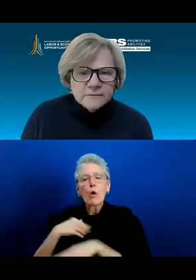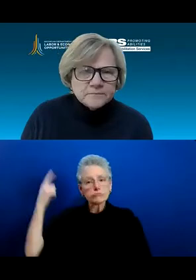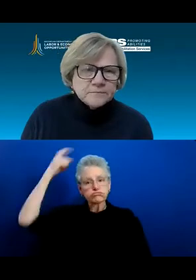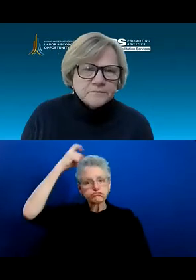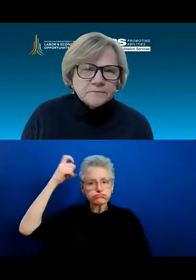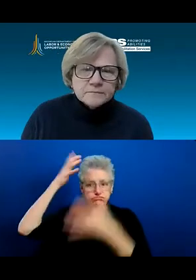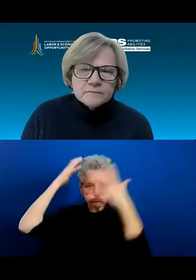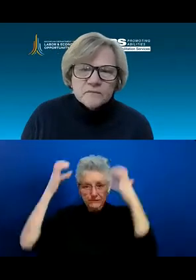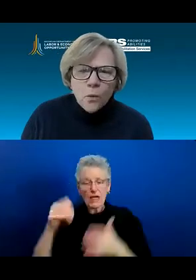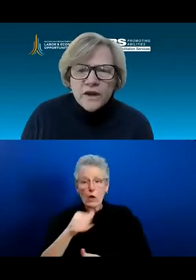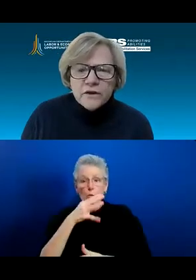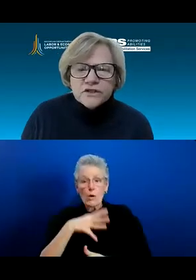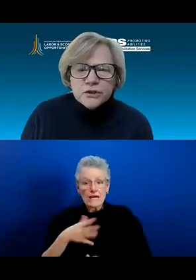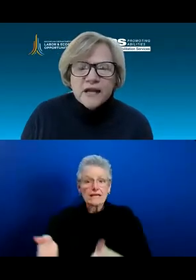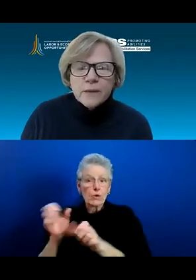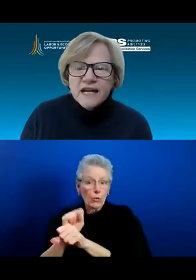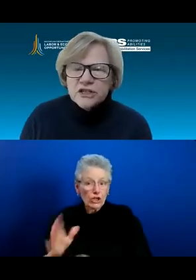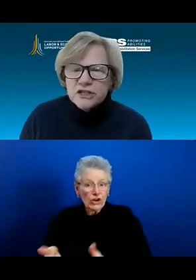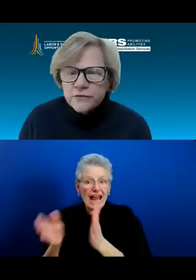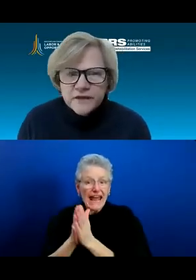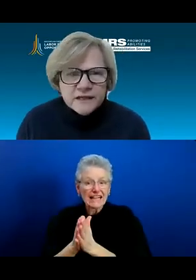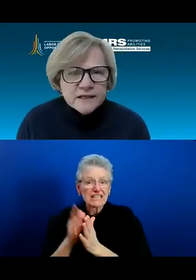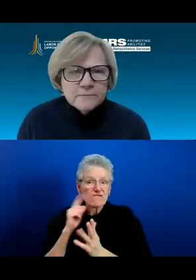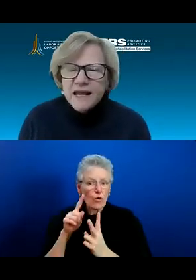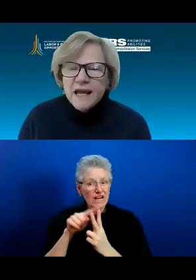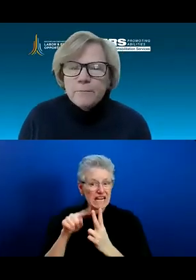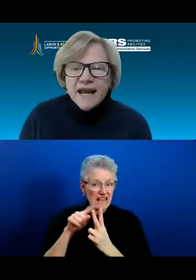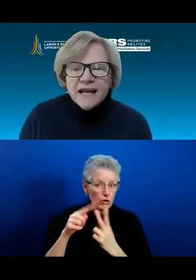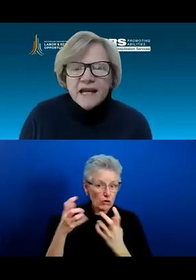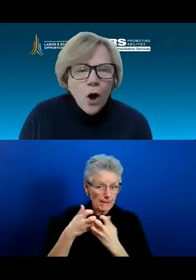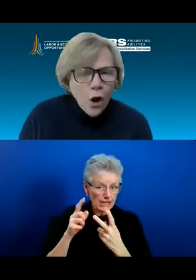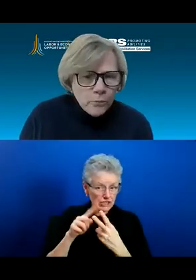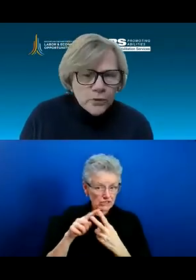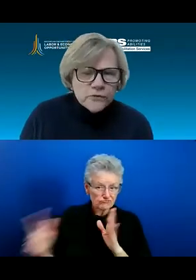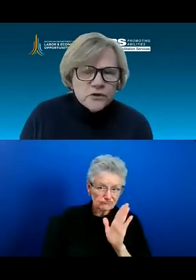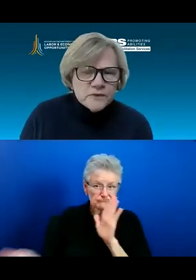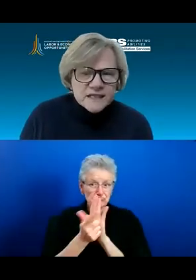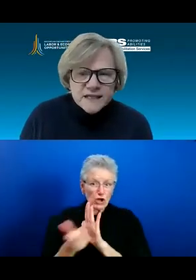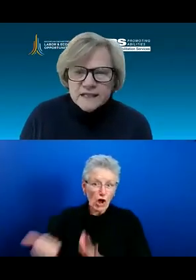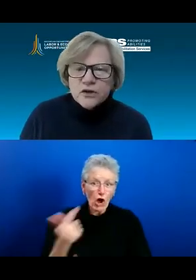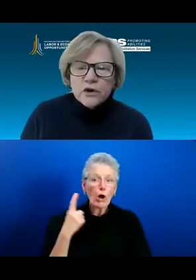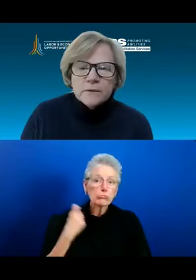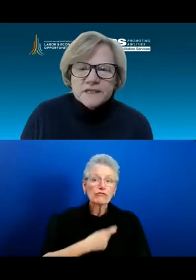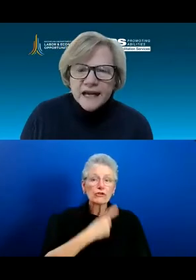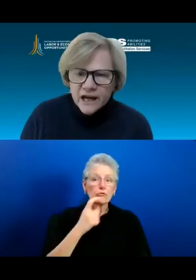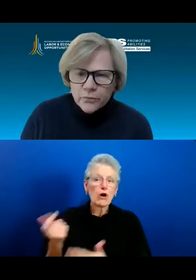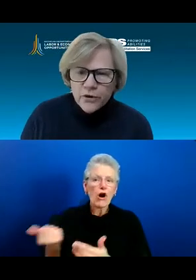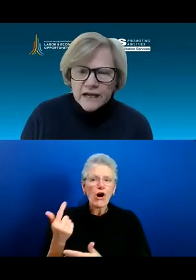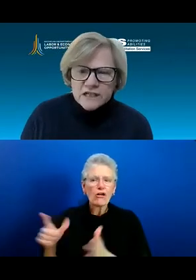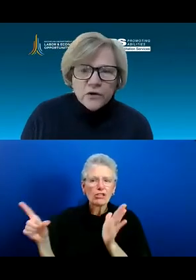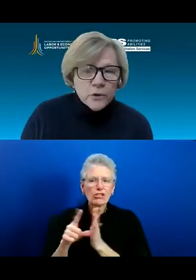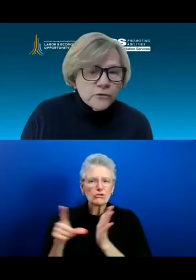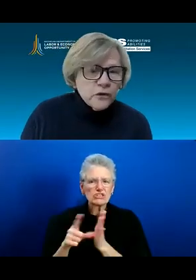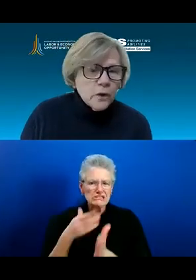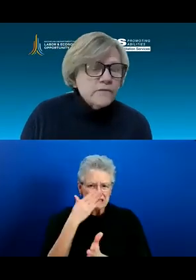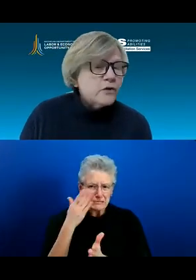requested one of two accommodations for this: banning all perfumes and scented creams and hair products